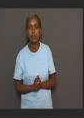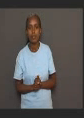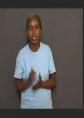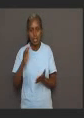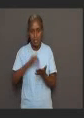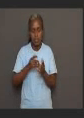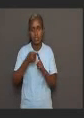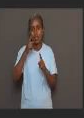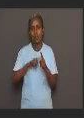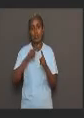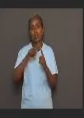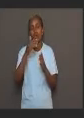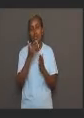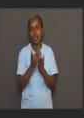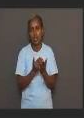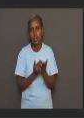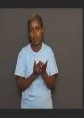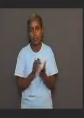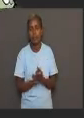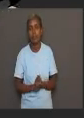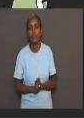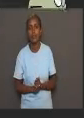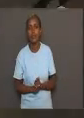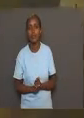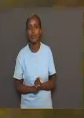Let's get back to our lesson.